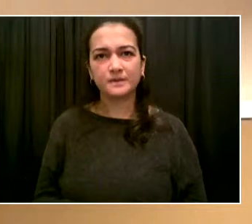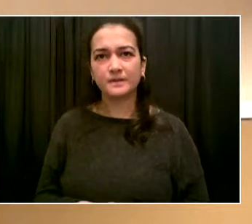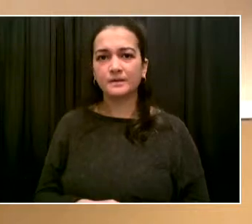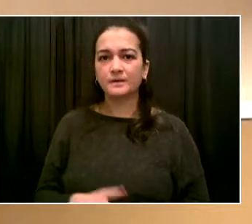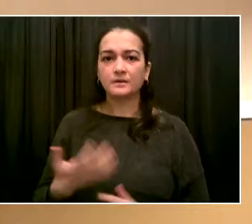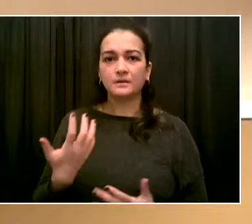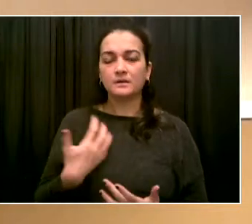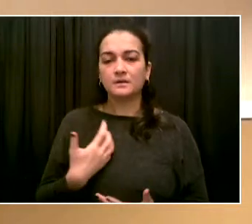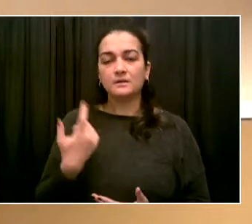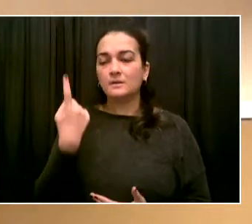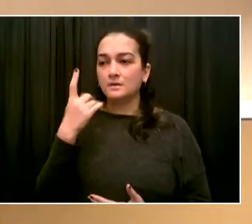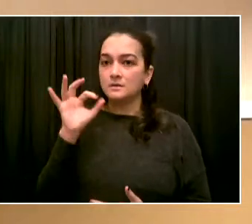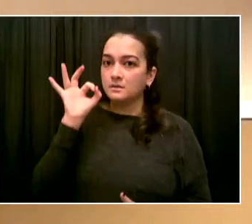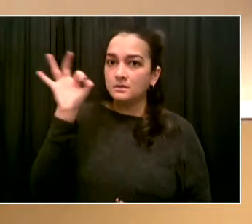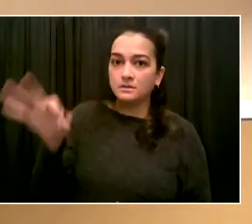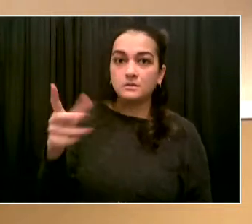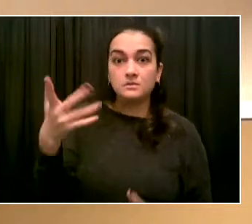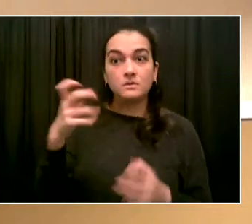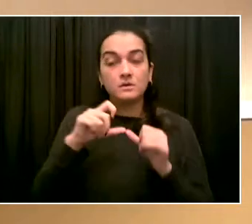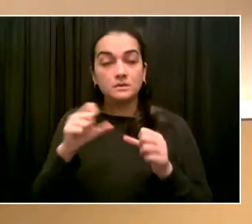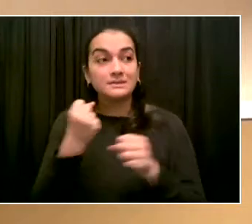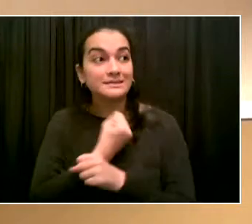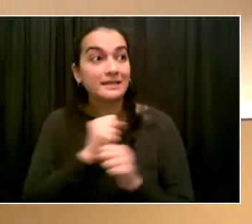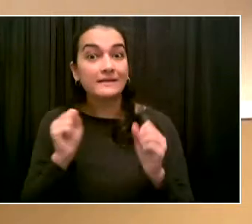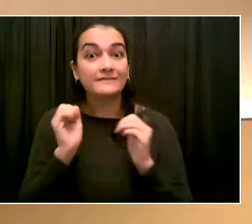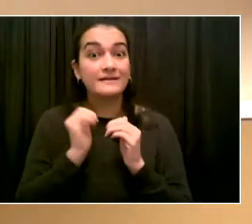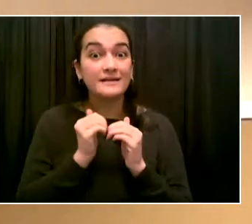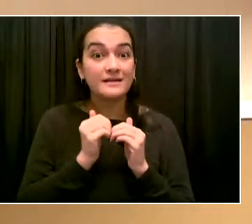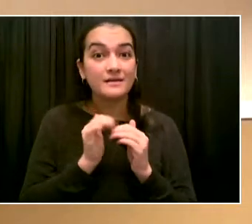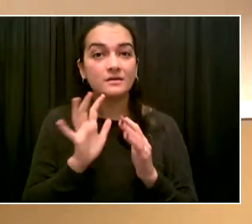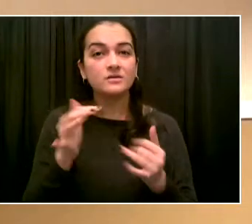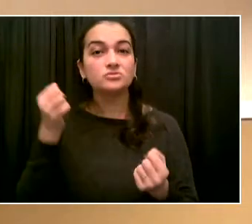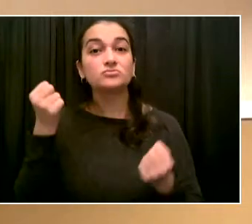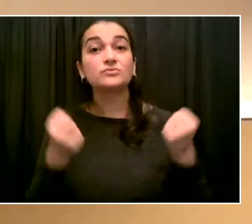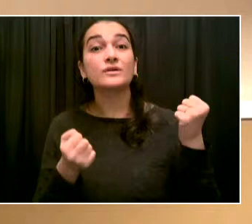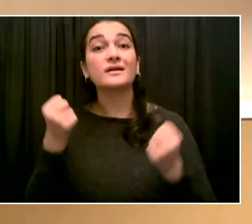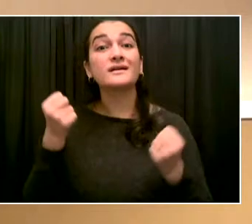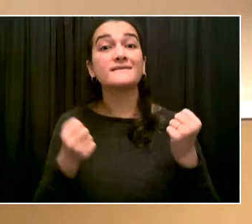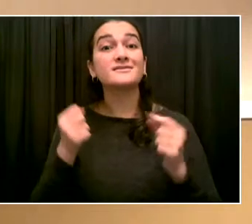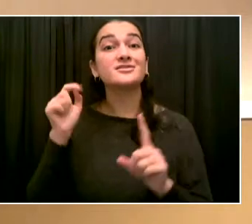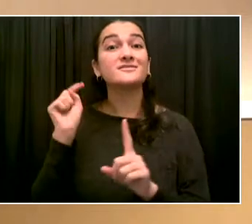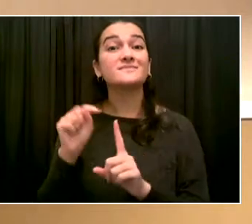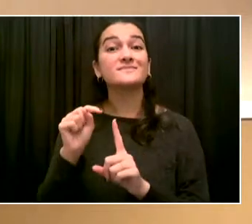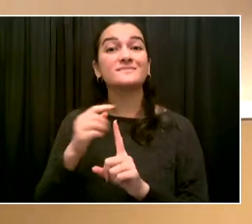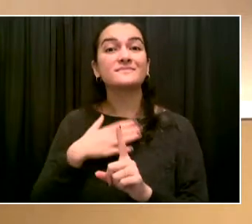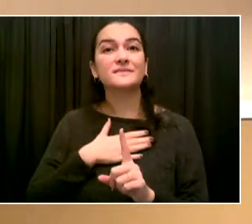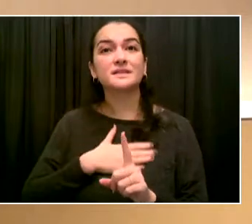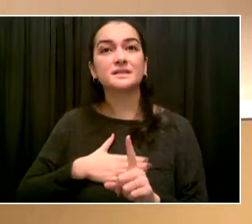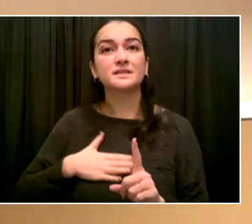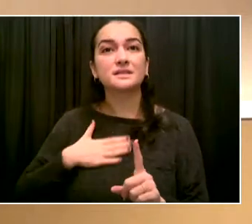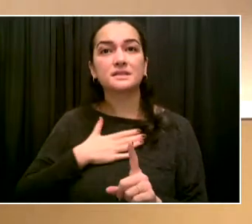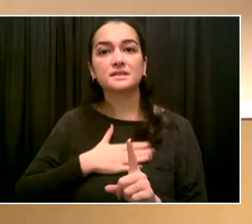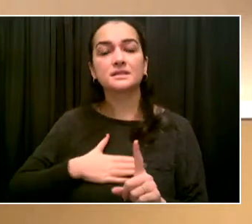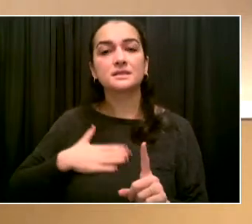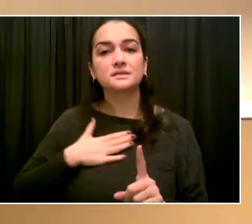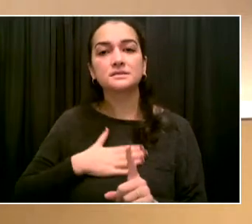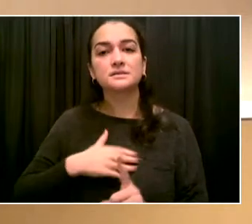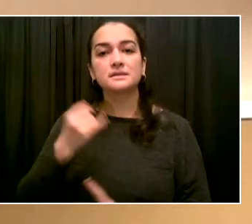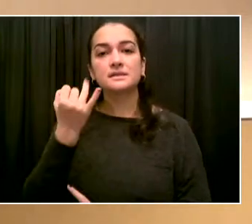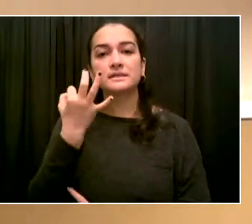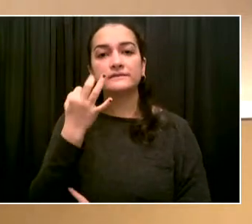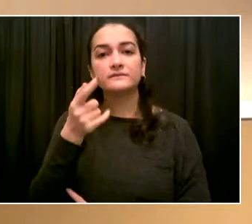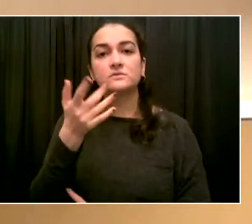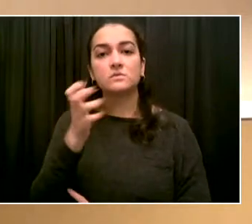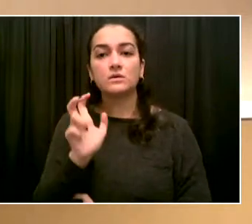well. Drivers should pause and wait before turning. They should go slow. A safe turning speed is about 5 miles